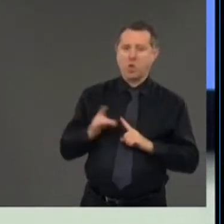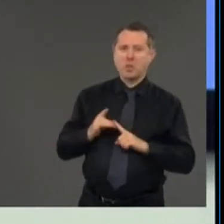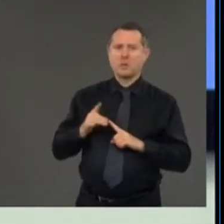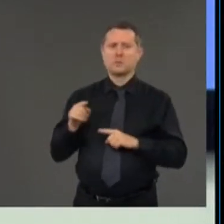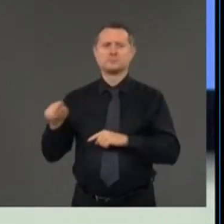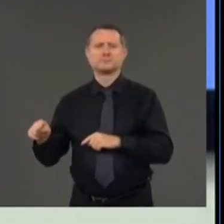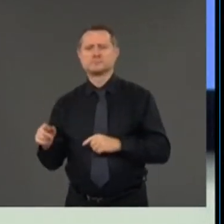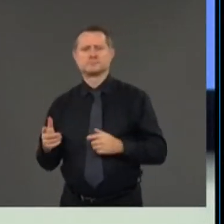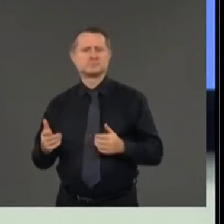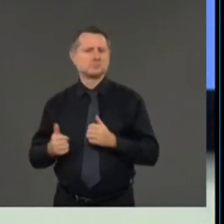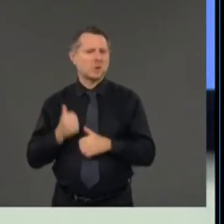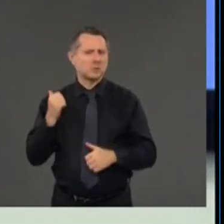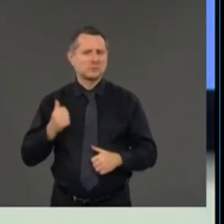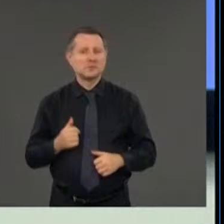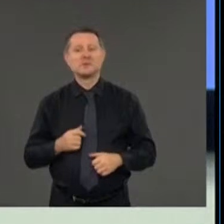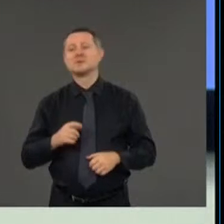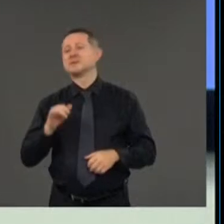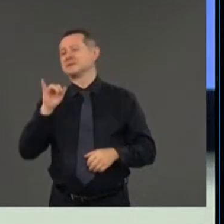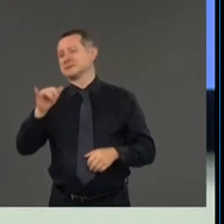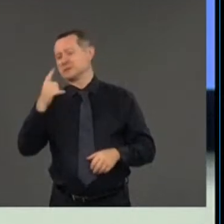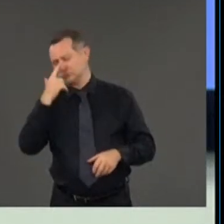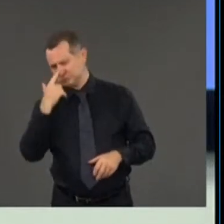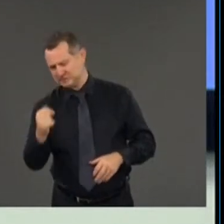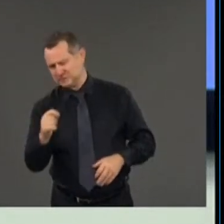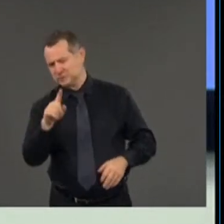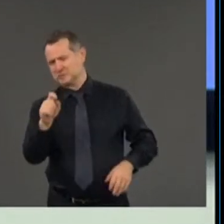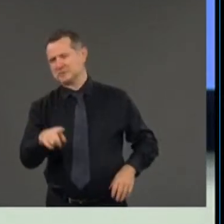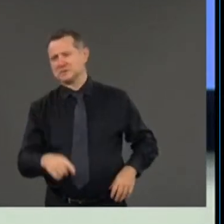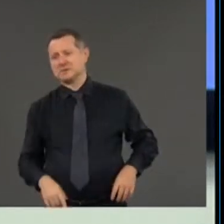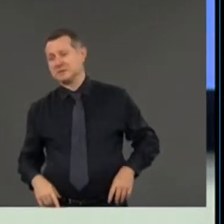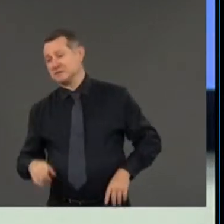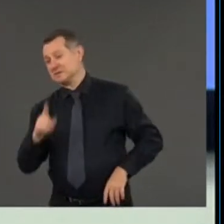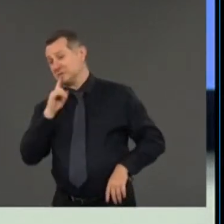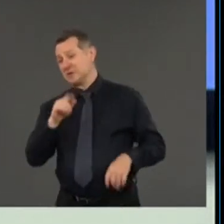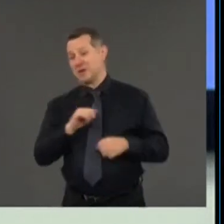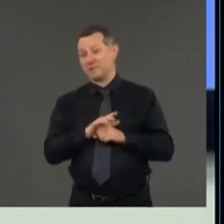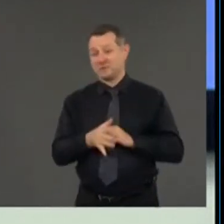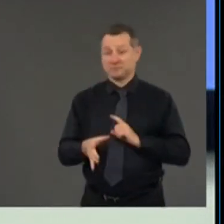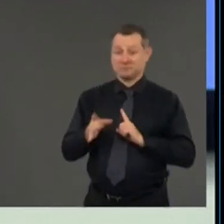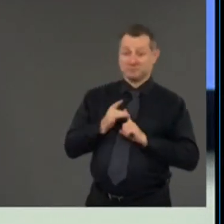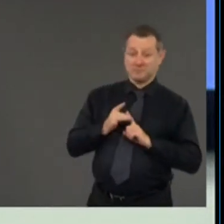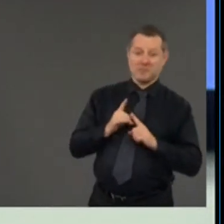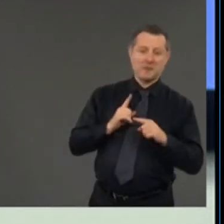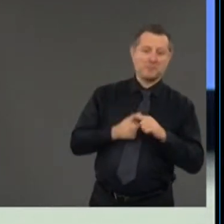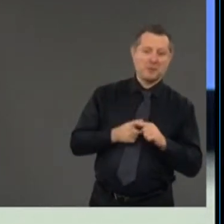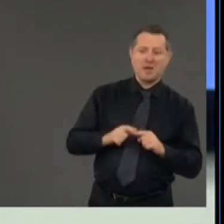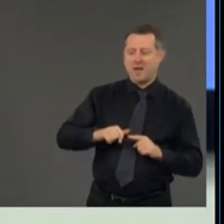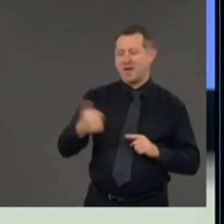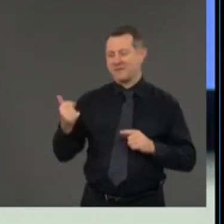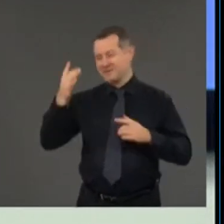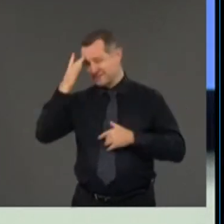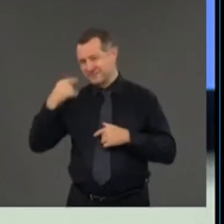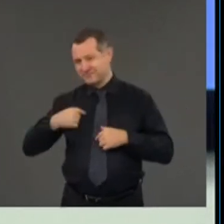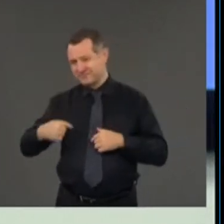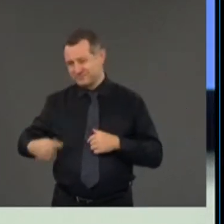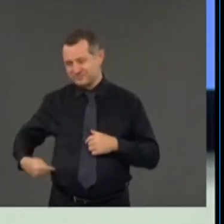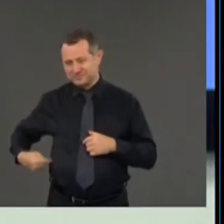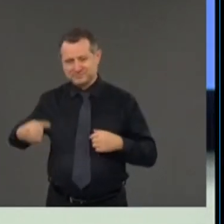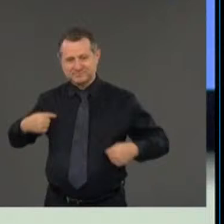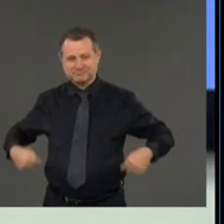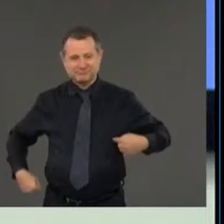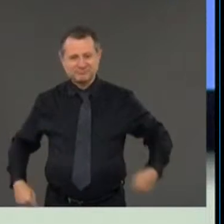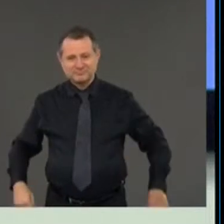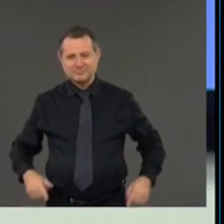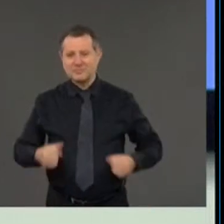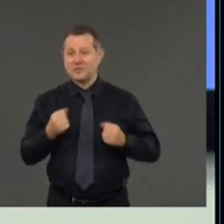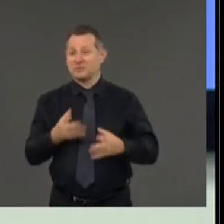may be COVID positive and have other medical conditions, and and the cause of death was not because